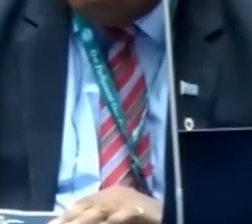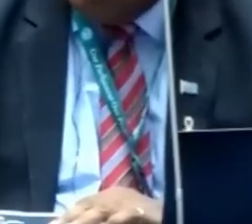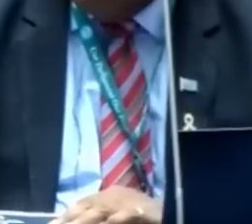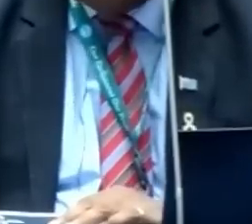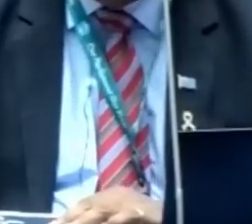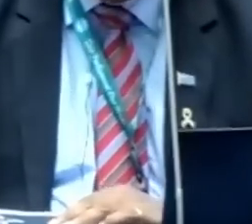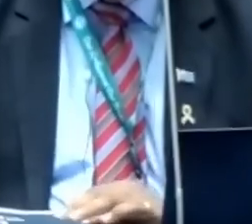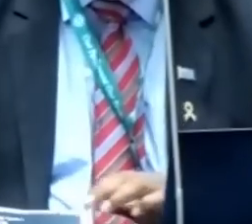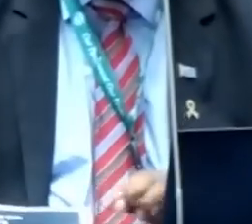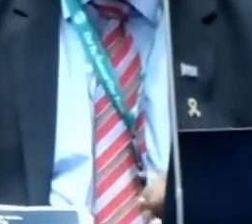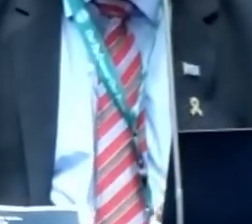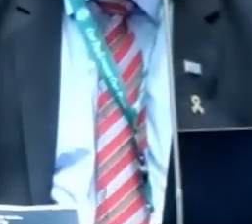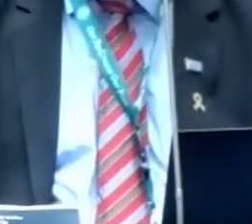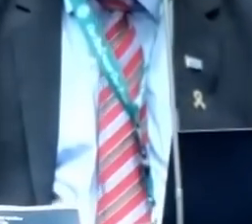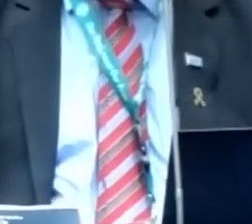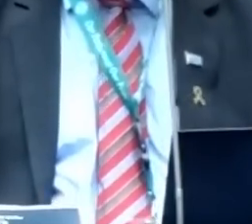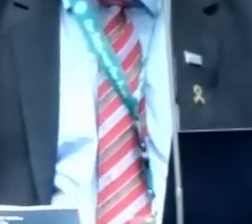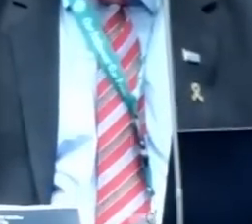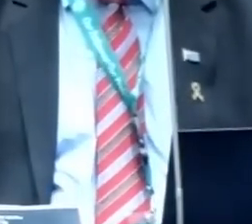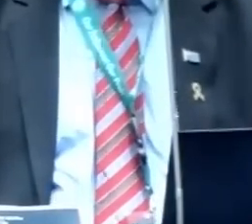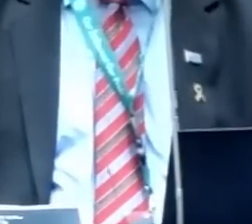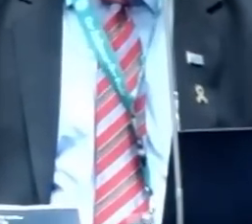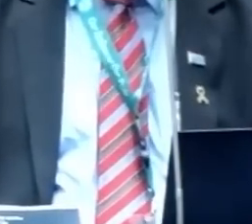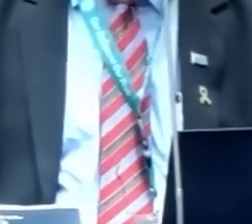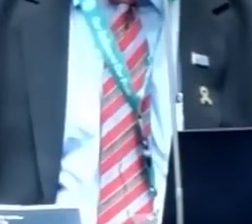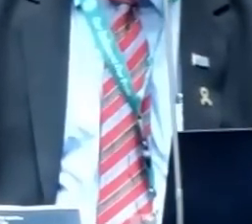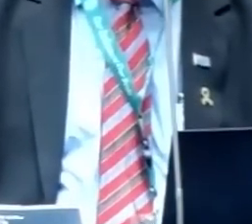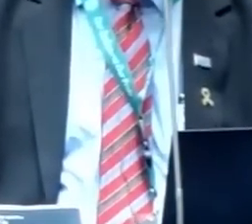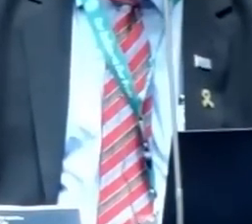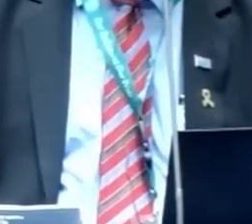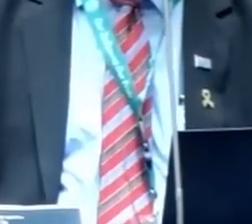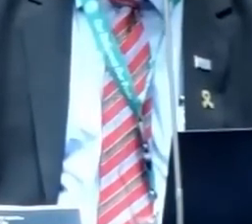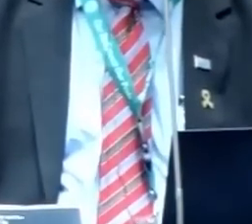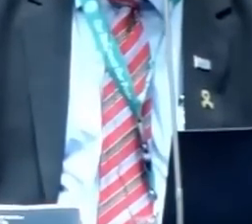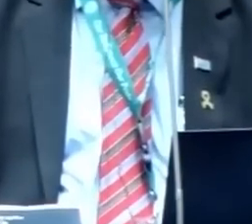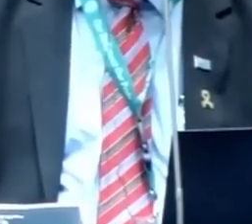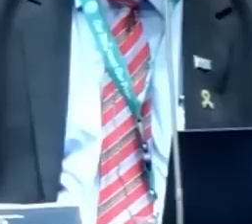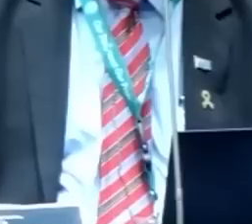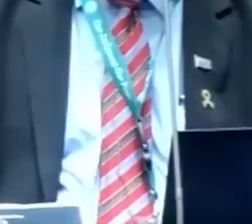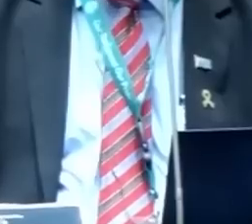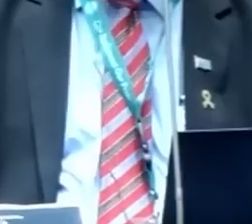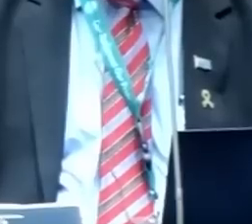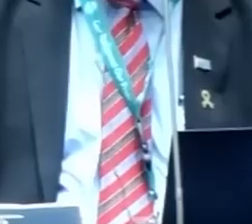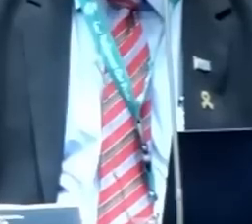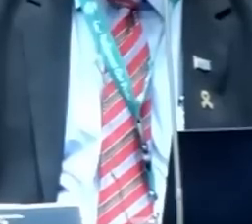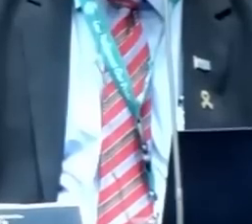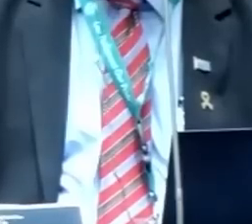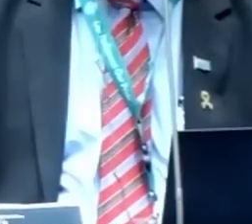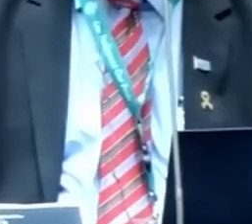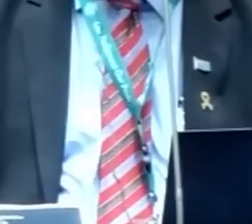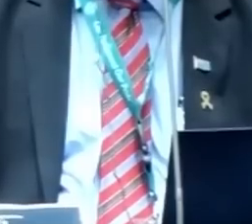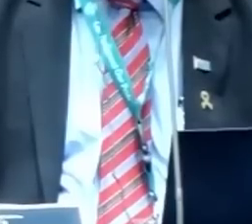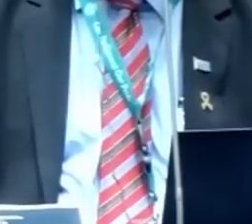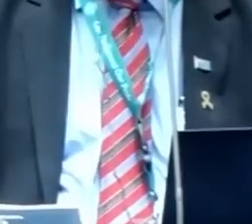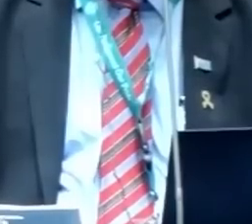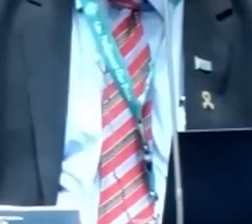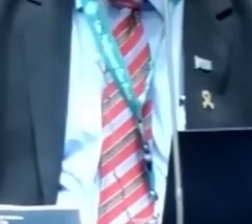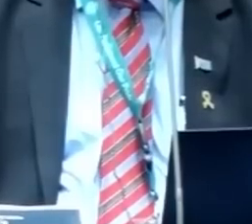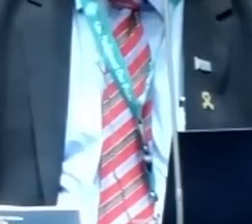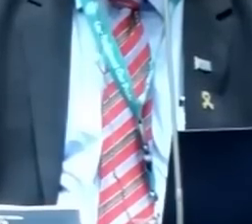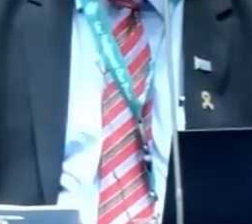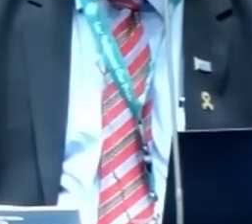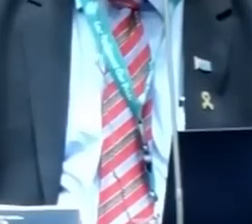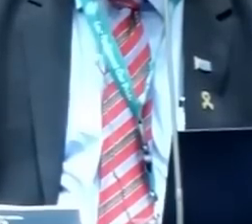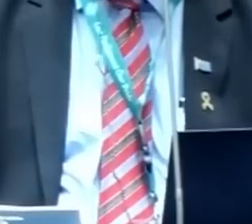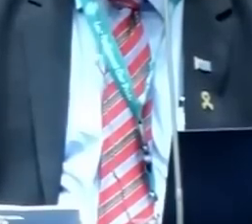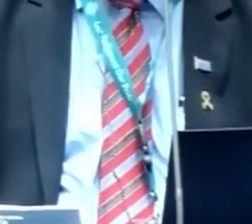day and acts on expediency, the other acts on enduring principles and for immortality." Mr. Speaker, sir, I'm